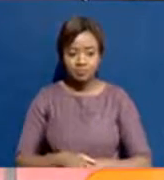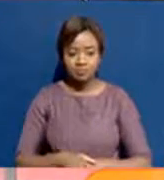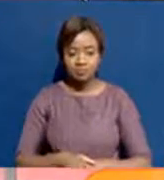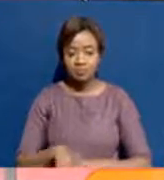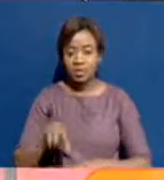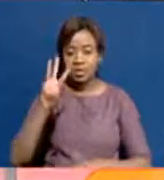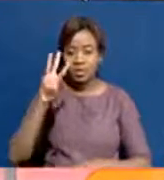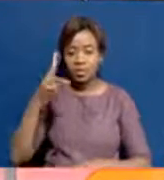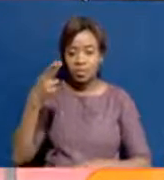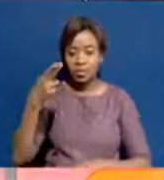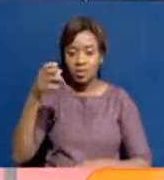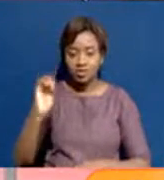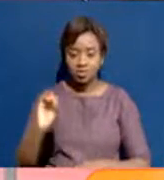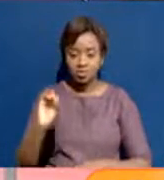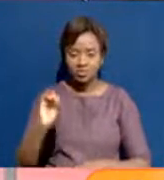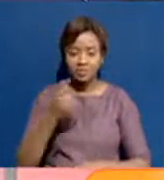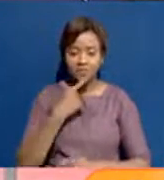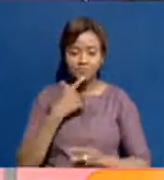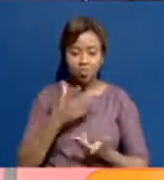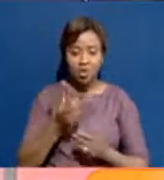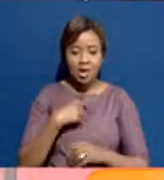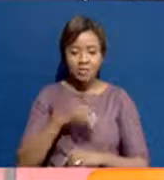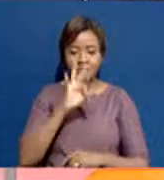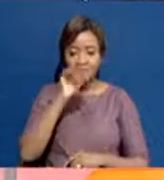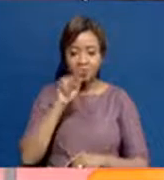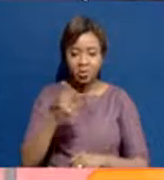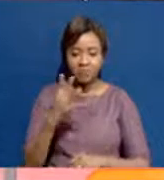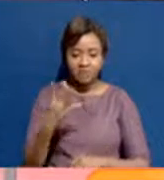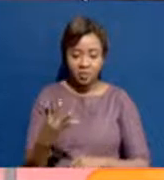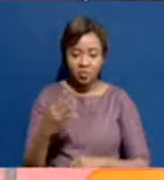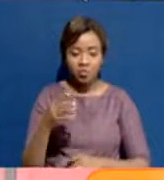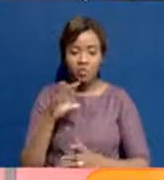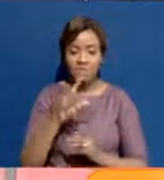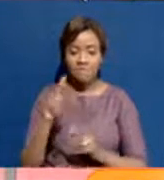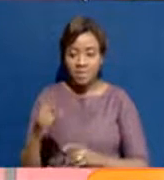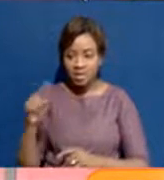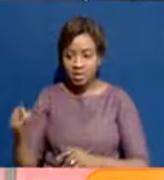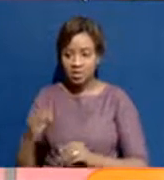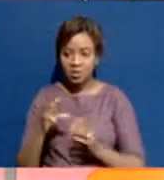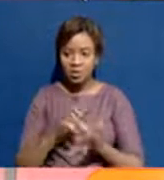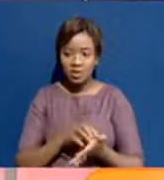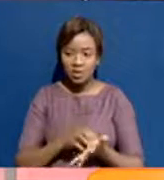Health Organization, there were 3.4 million cases and